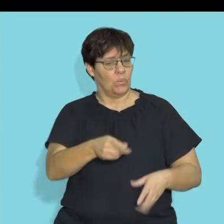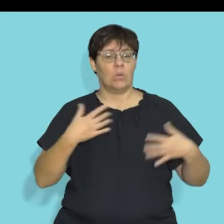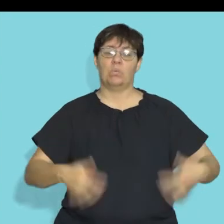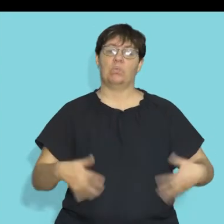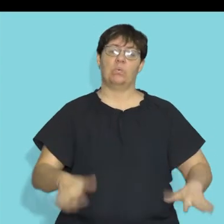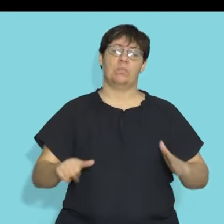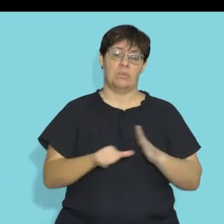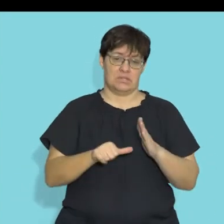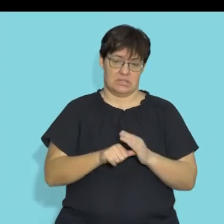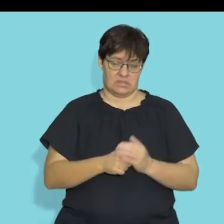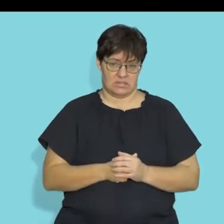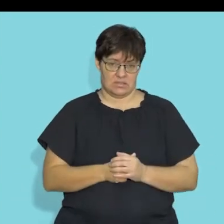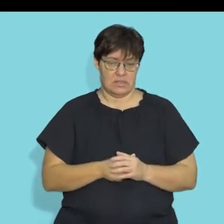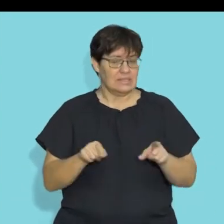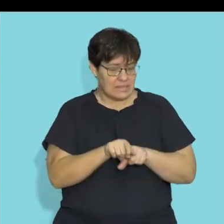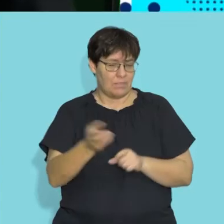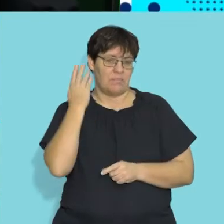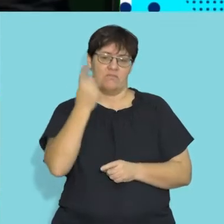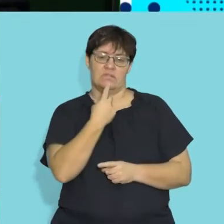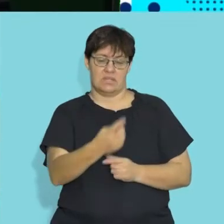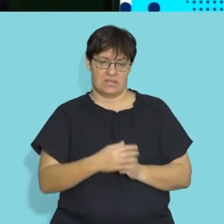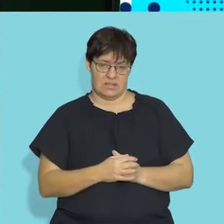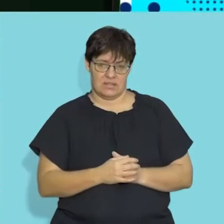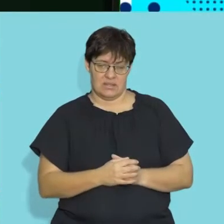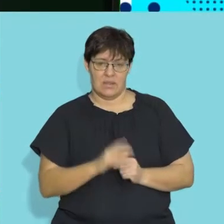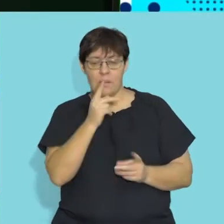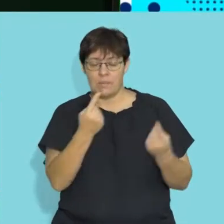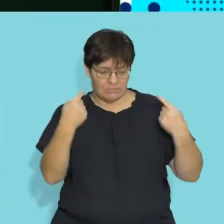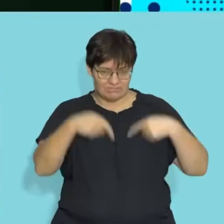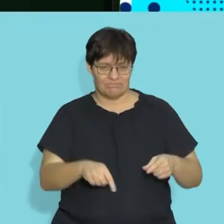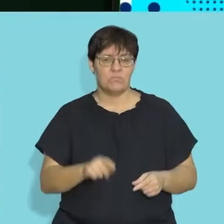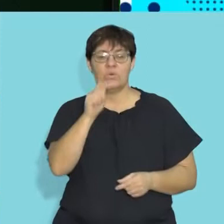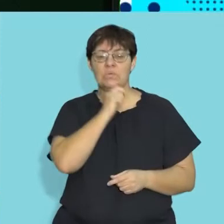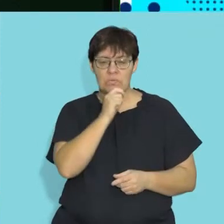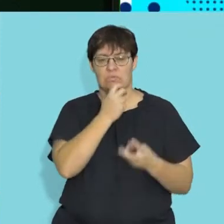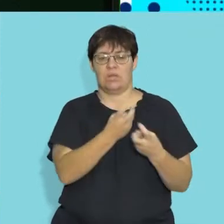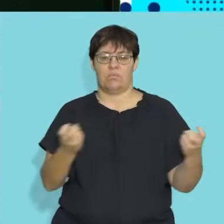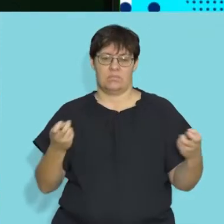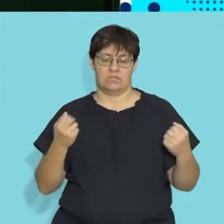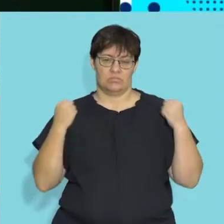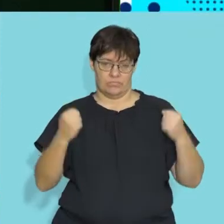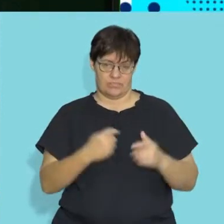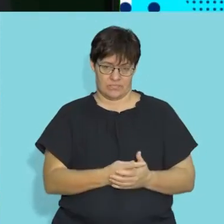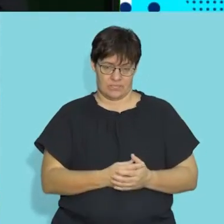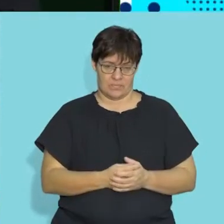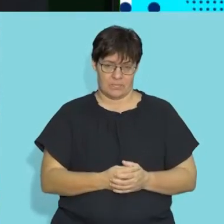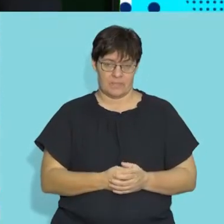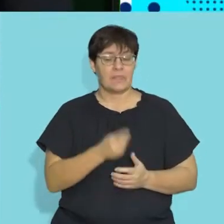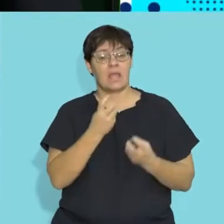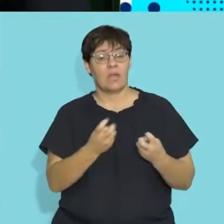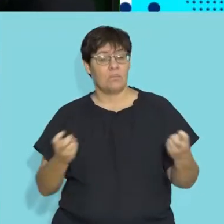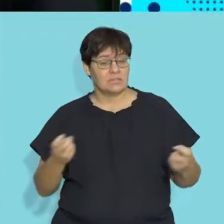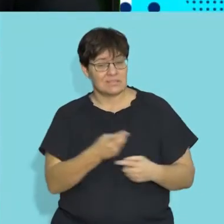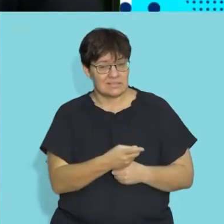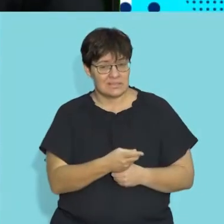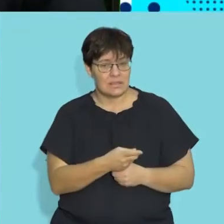important. Like I alluded to earlier on, people are coming in using the equipment in the gym. That equipment has